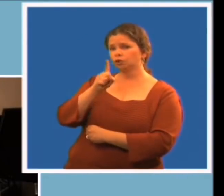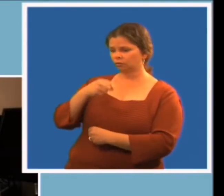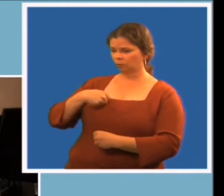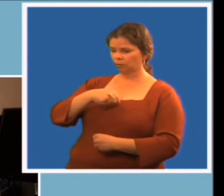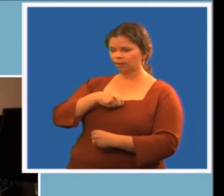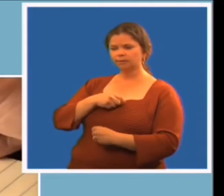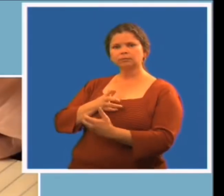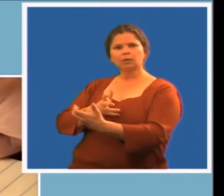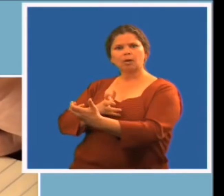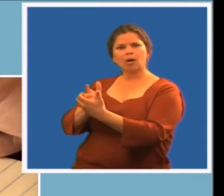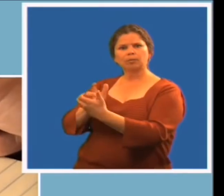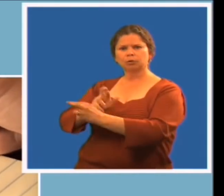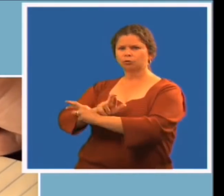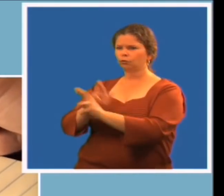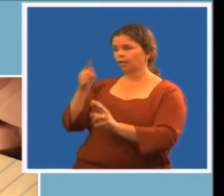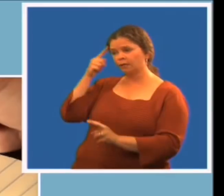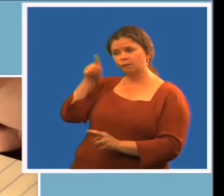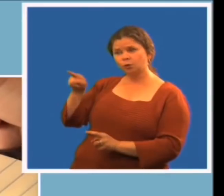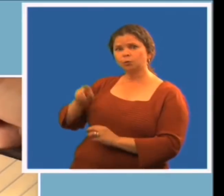Absolutely.